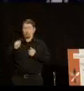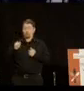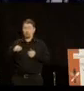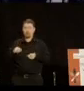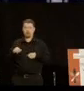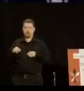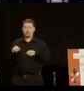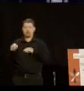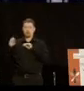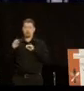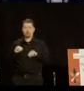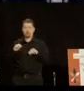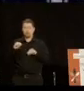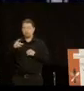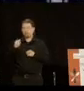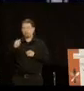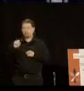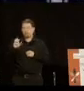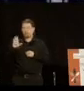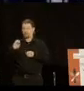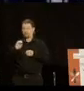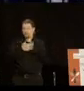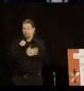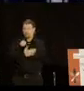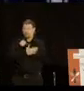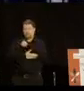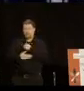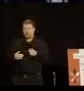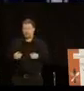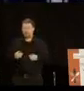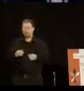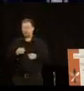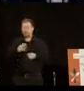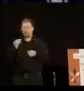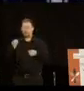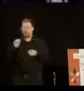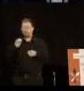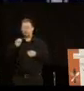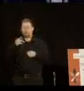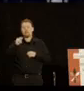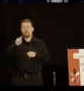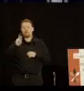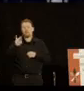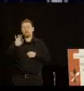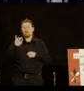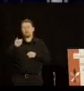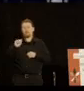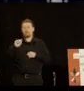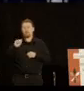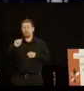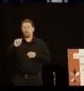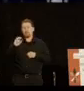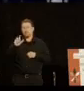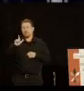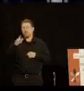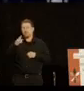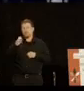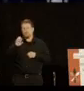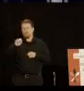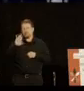Florida, Gadsden County. We have Patricia Oglesby from Fort Myers, Lee